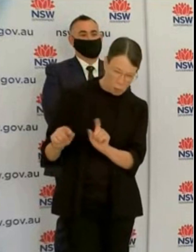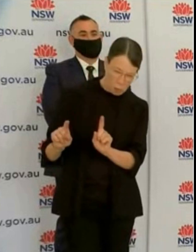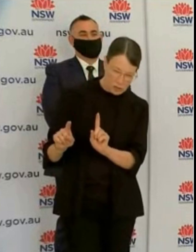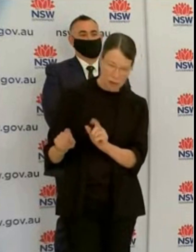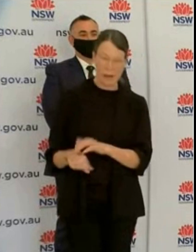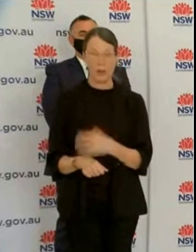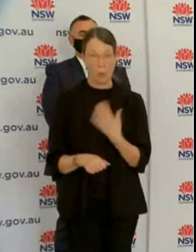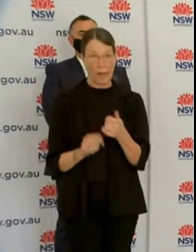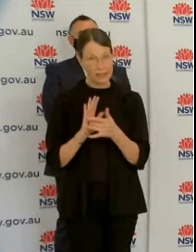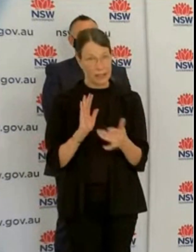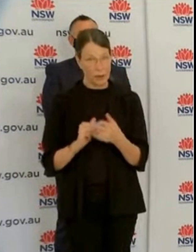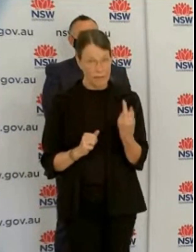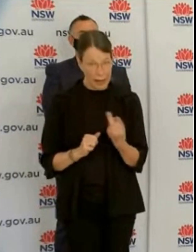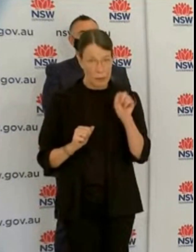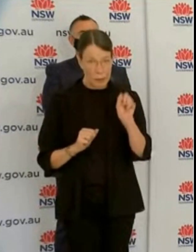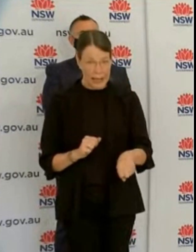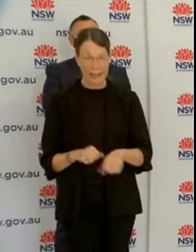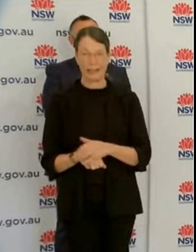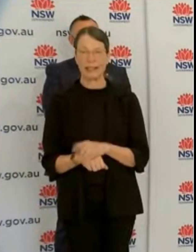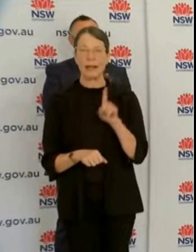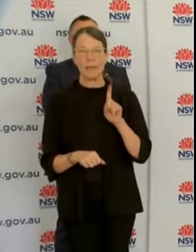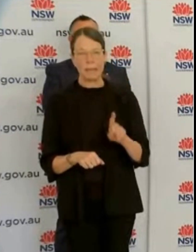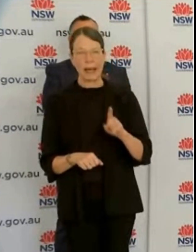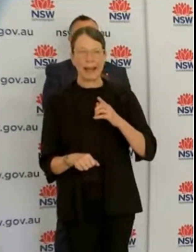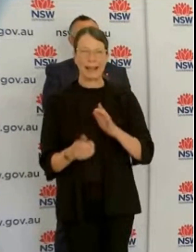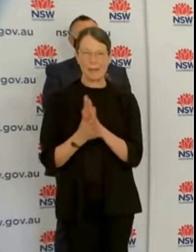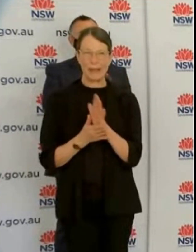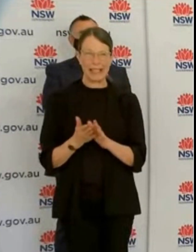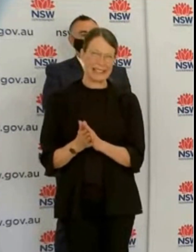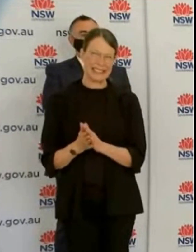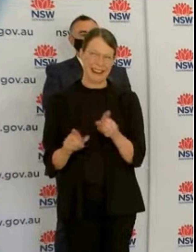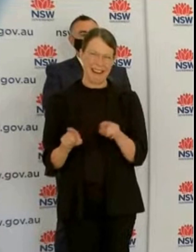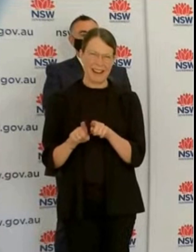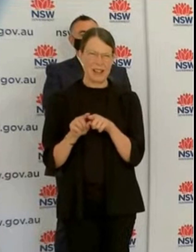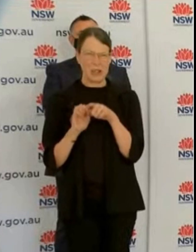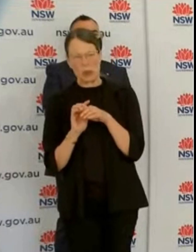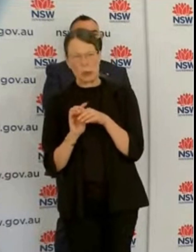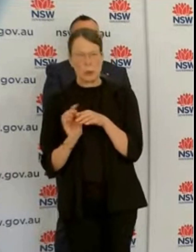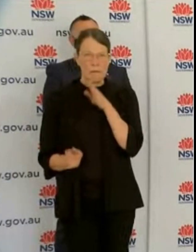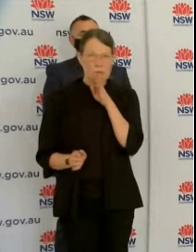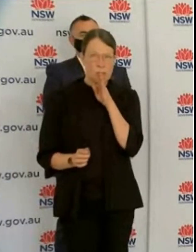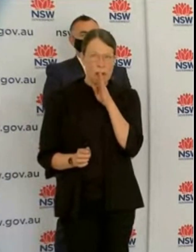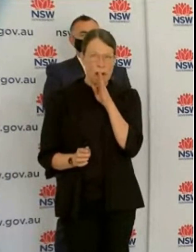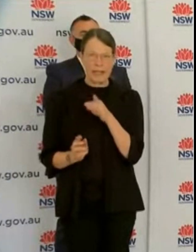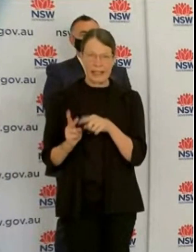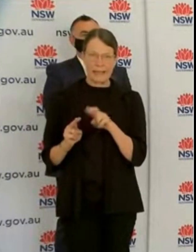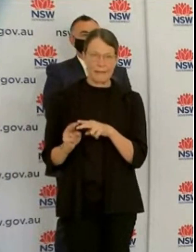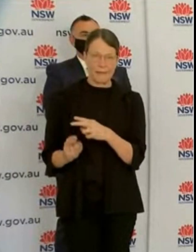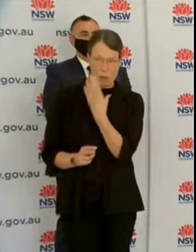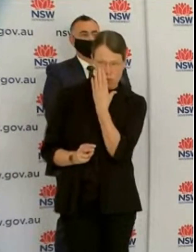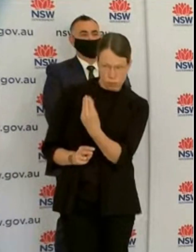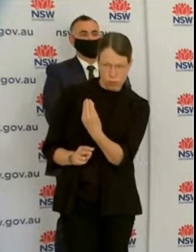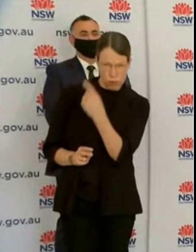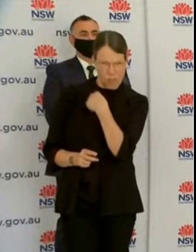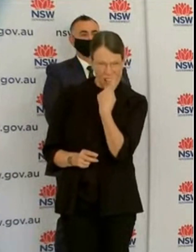various technology platforms available, but it also does require people to give up a little bit of privacy if that's the way they want to do it. So we are considering